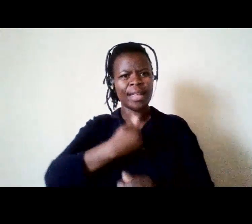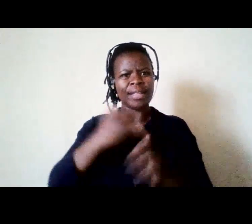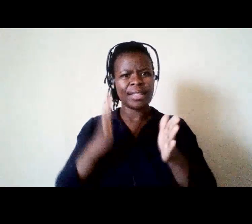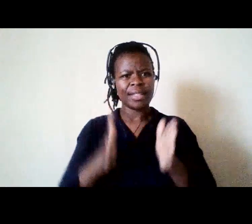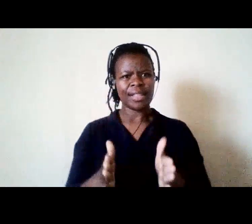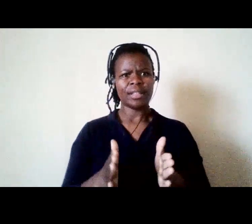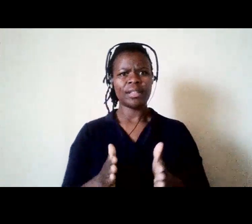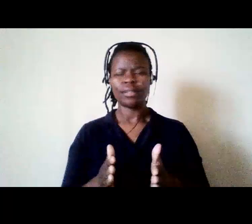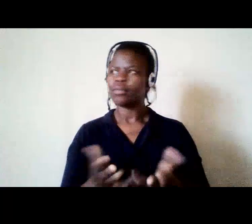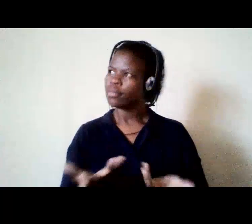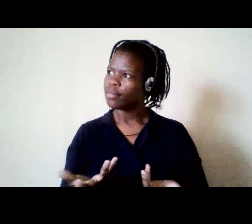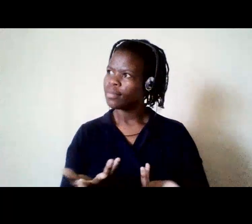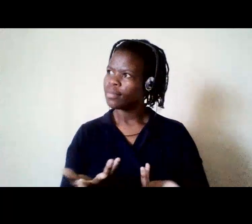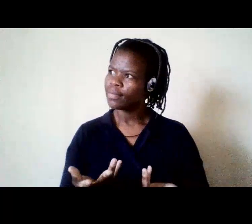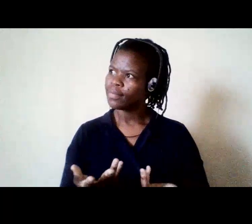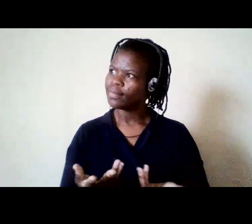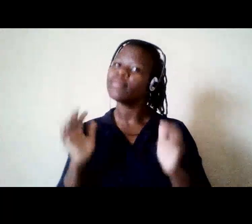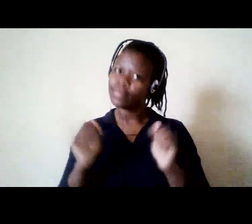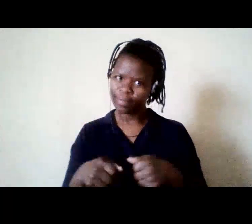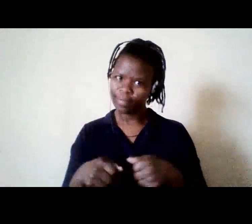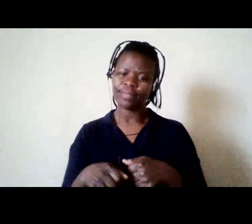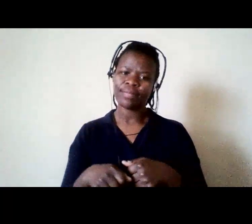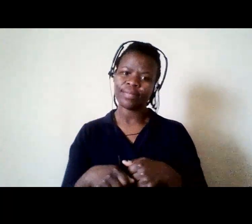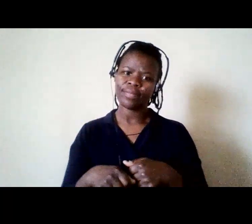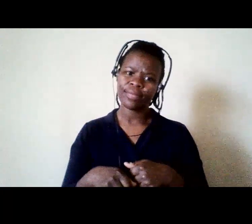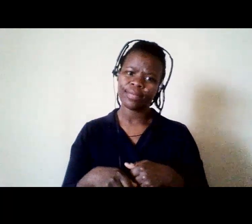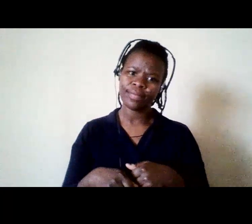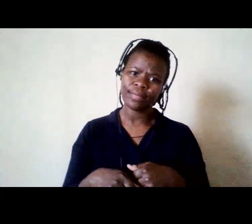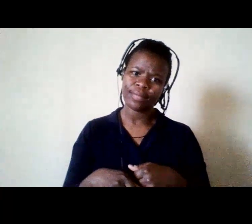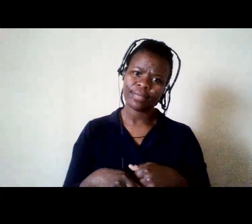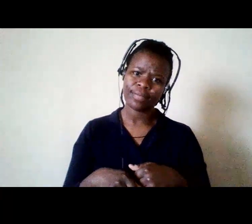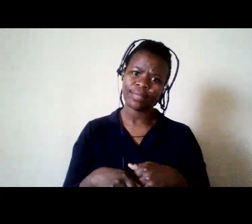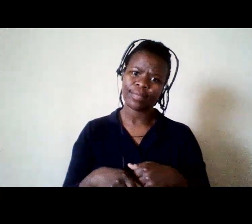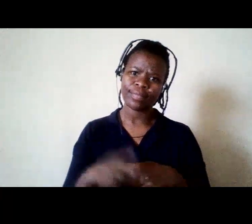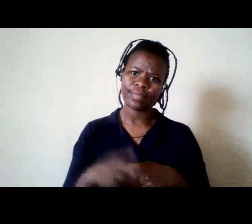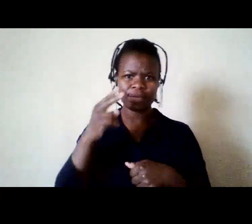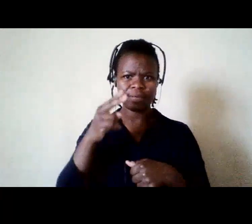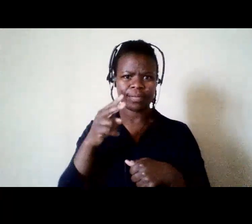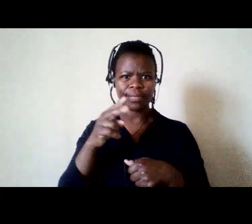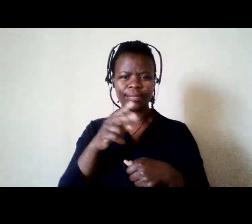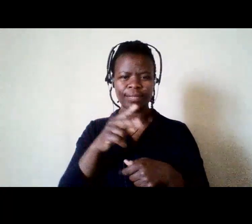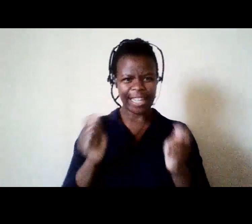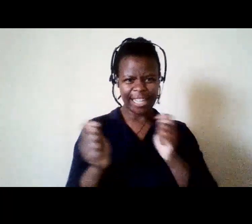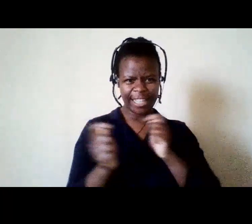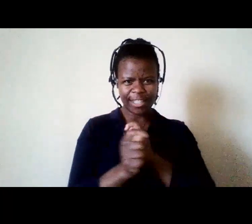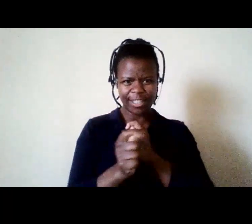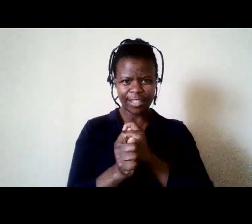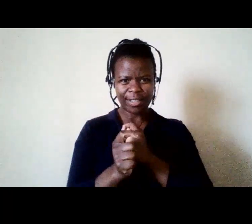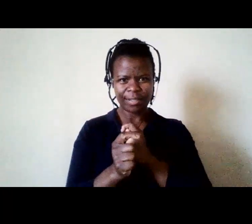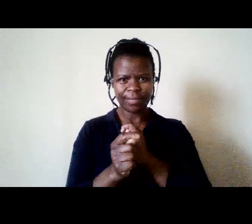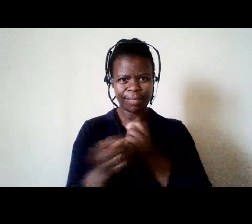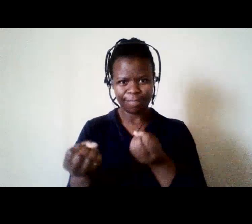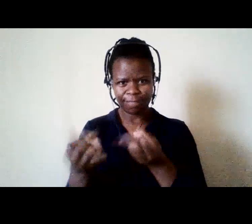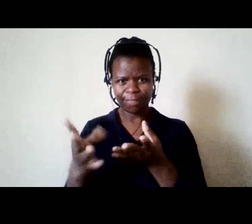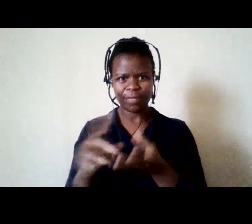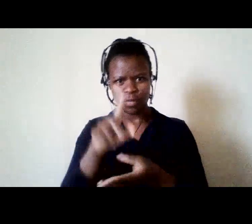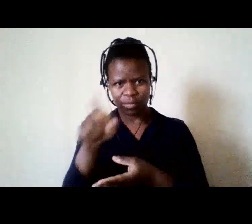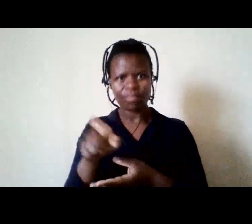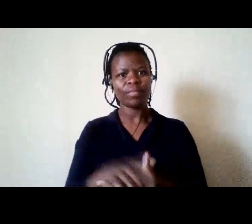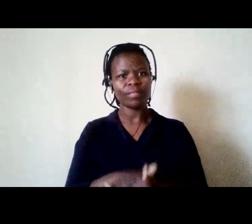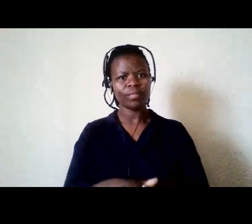okay, yes, you're making sense. But I threw the question back at him. I said, okay, let me ask you this. I say, have you